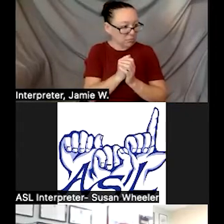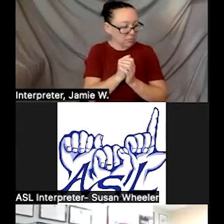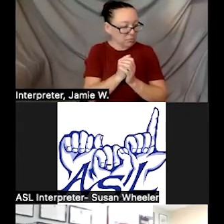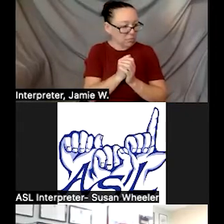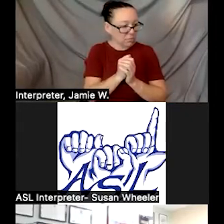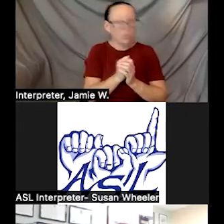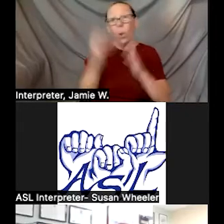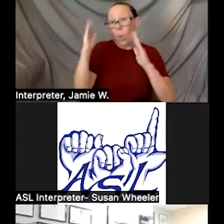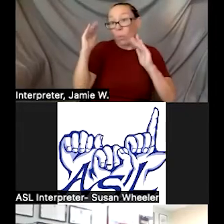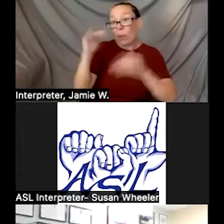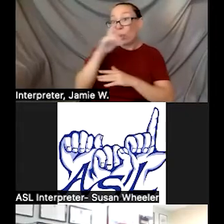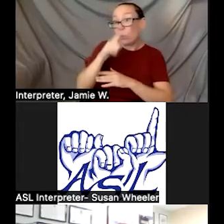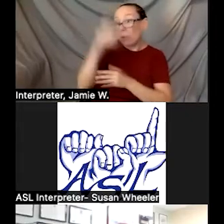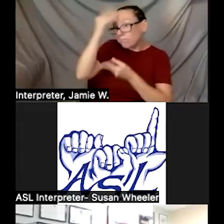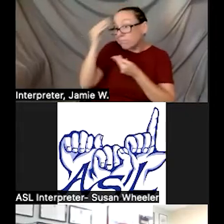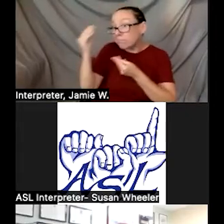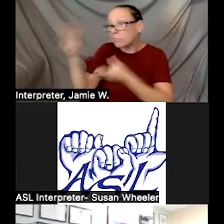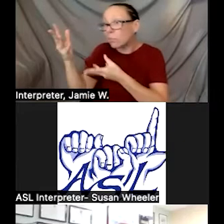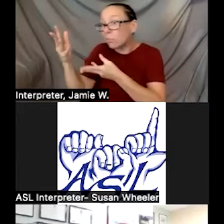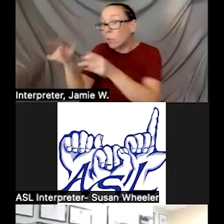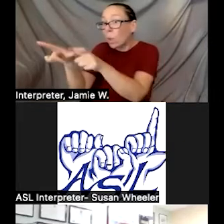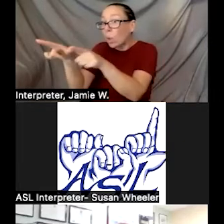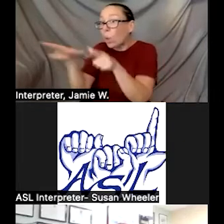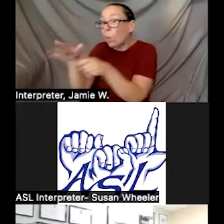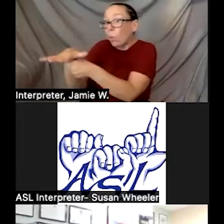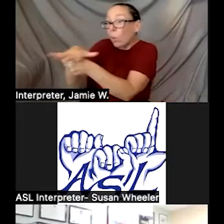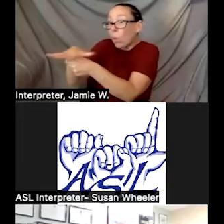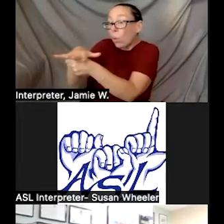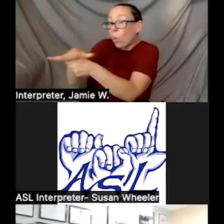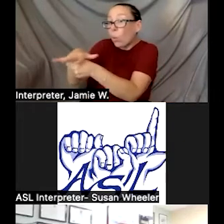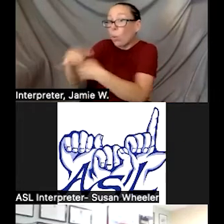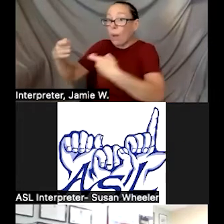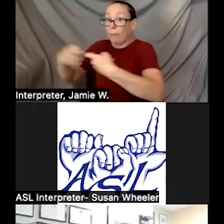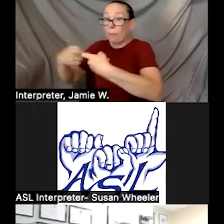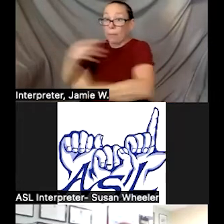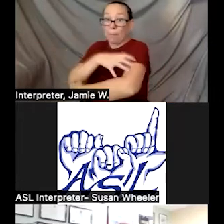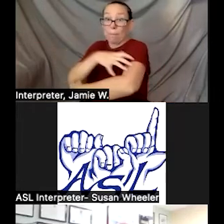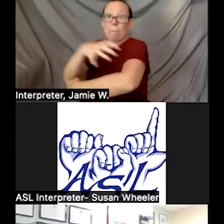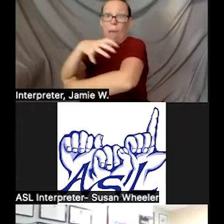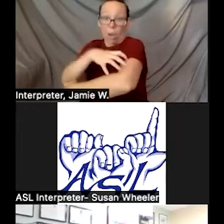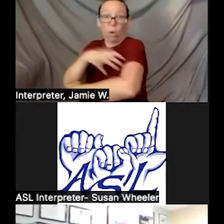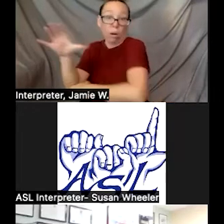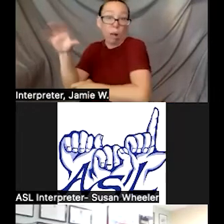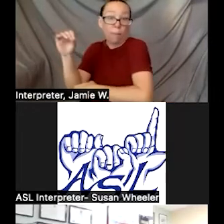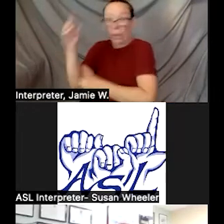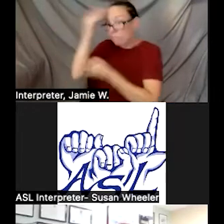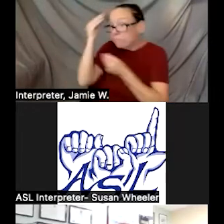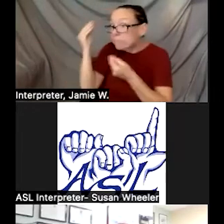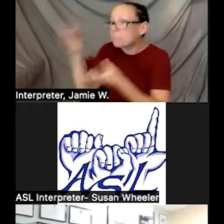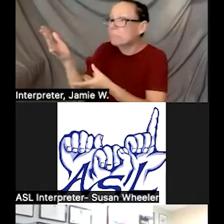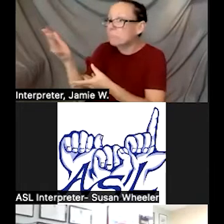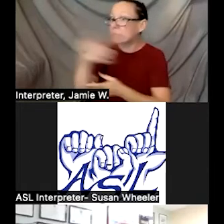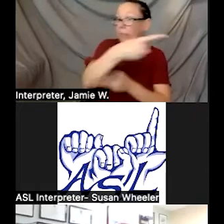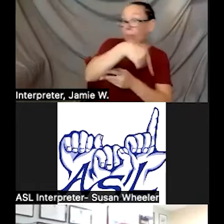their local power suppliers so they can be put on a list as somebody who needs assistance in this area. Next.